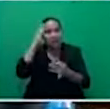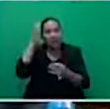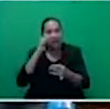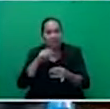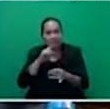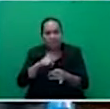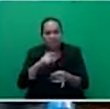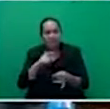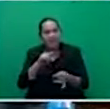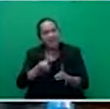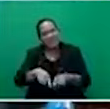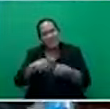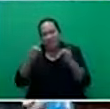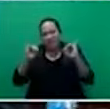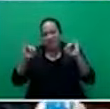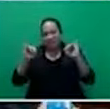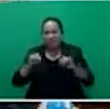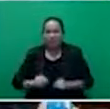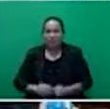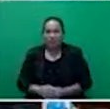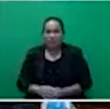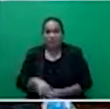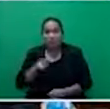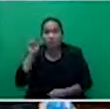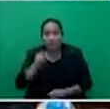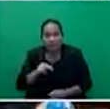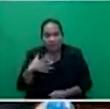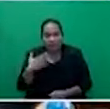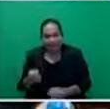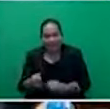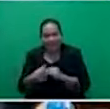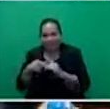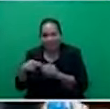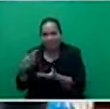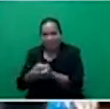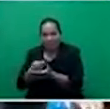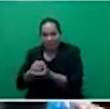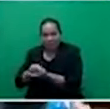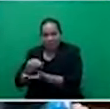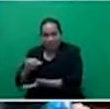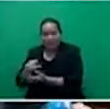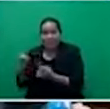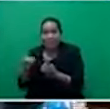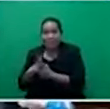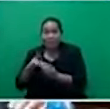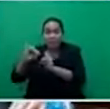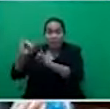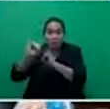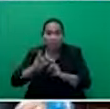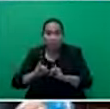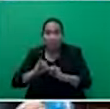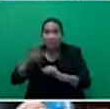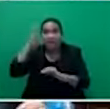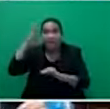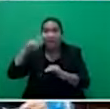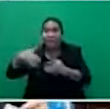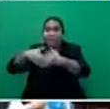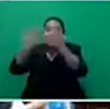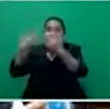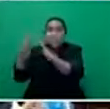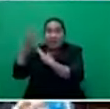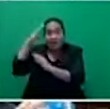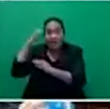is a different issue. Mr. Speaker, sir, but you need to have the level of foreign reserves, in particular when you're largely importing country, to be able to buy